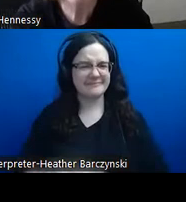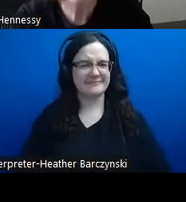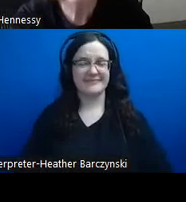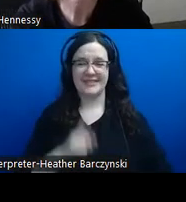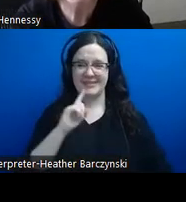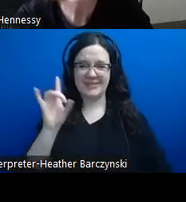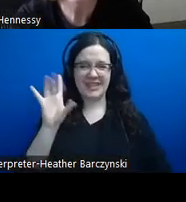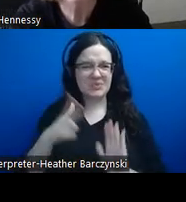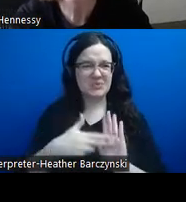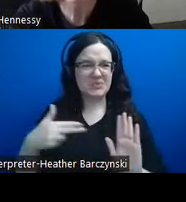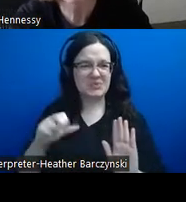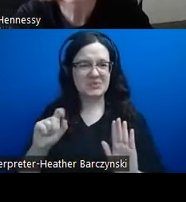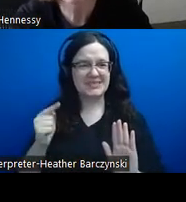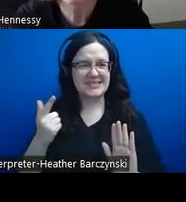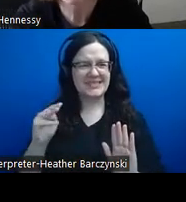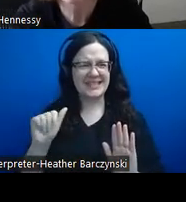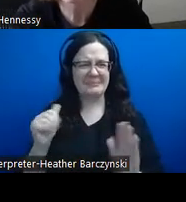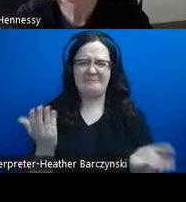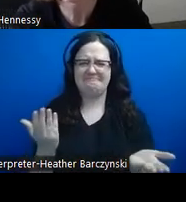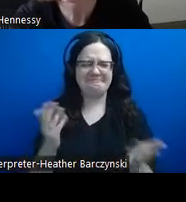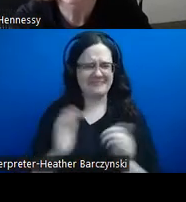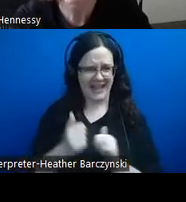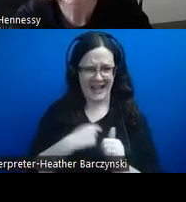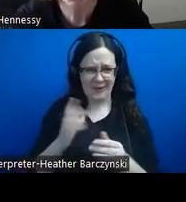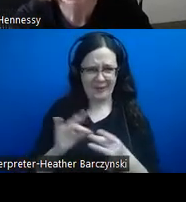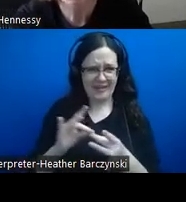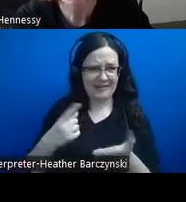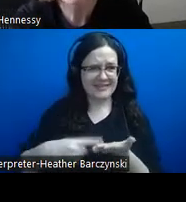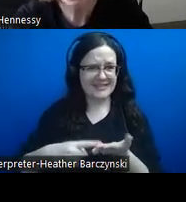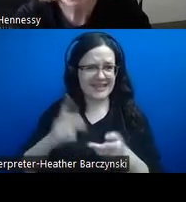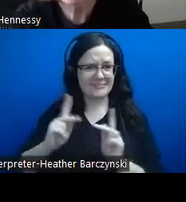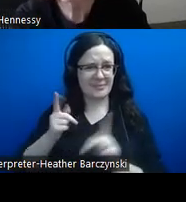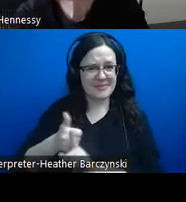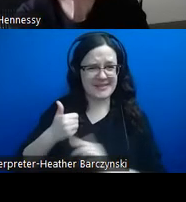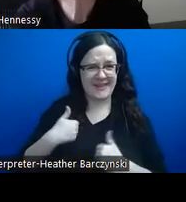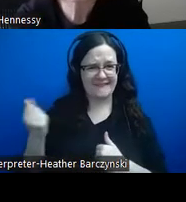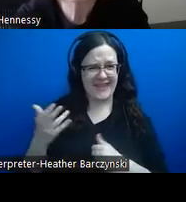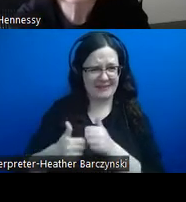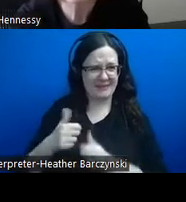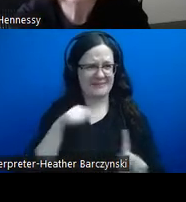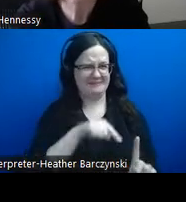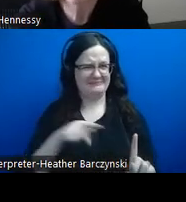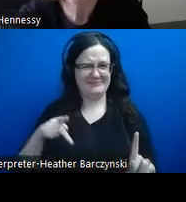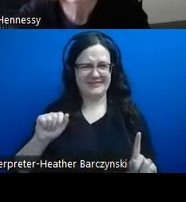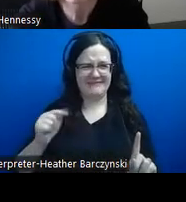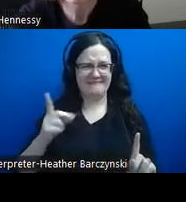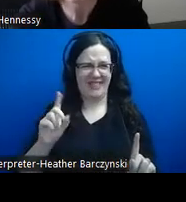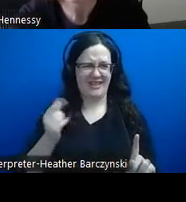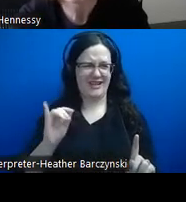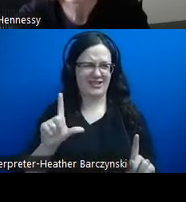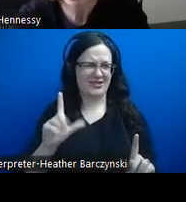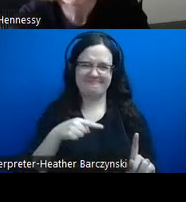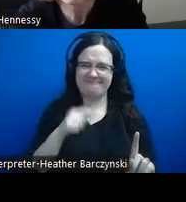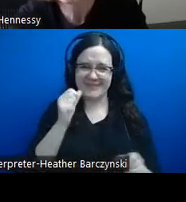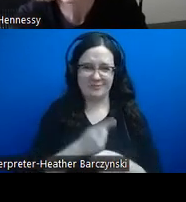stigmatizing and really doesn't have any place in the way we speak about individuals with gambling problems. This change, unfortunately, doesn't undo the use